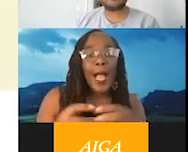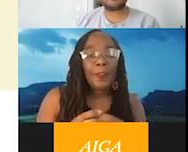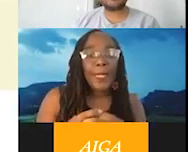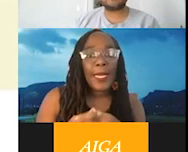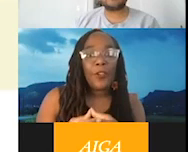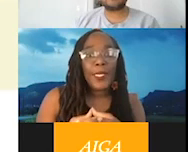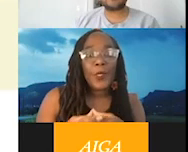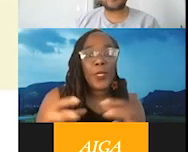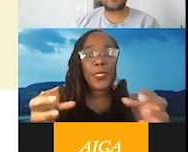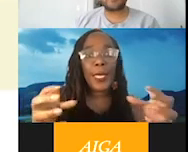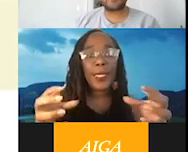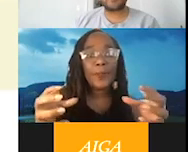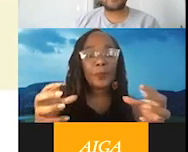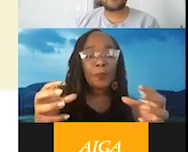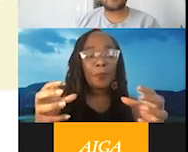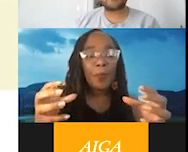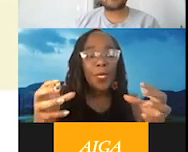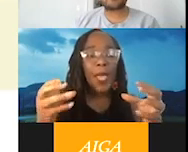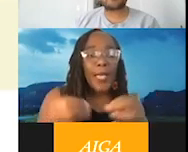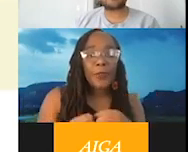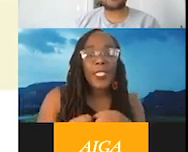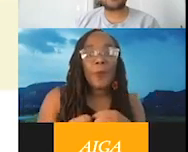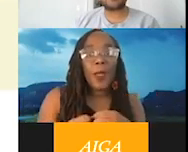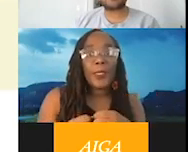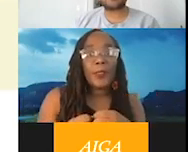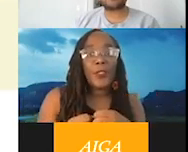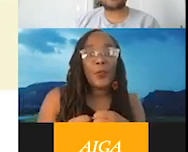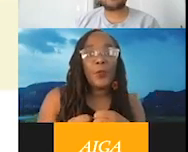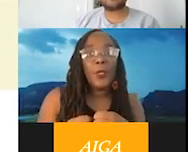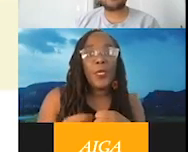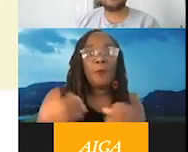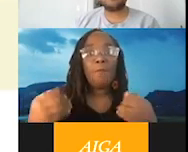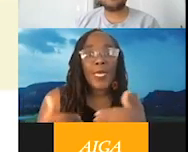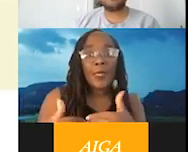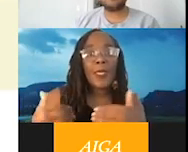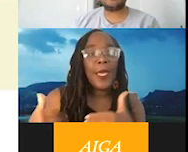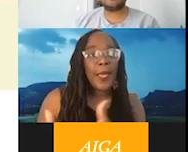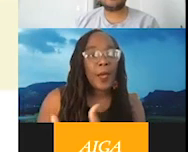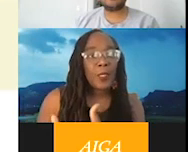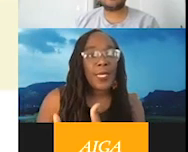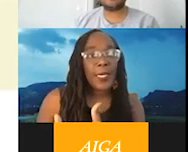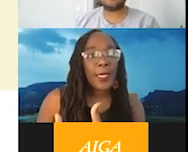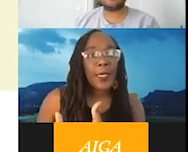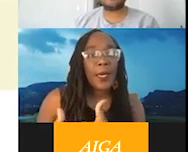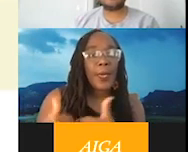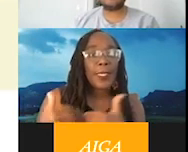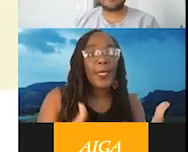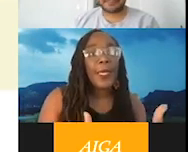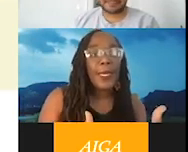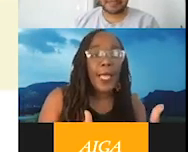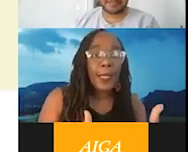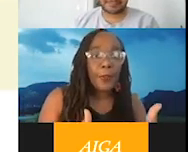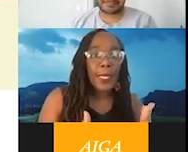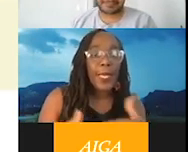alphabet that I created was like as a response to me being an outsider, I spent a